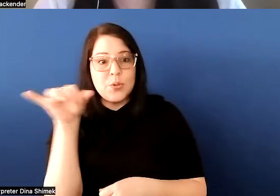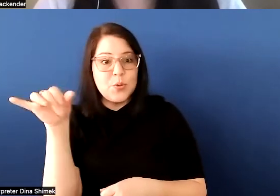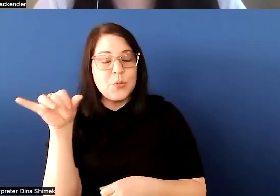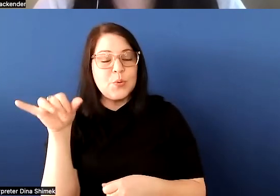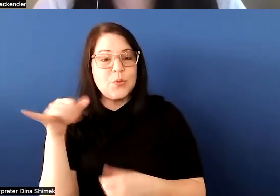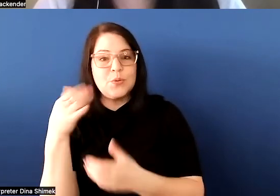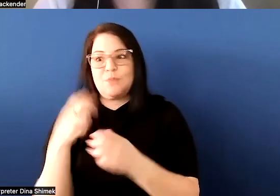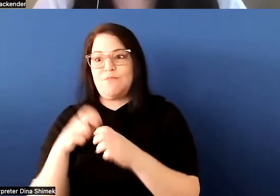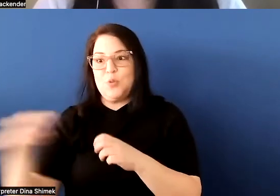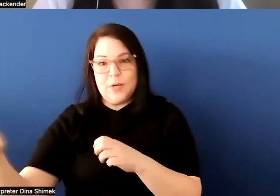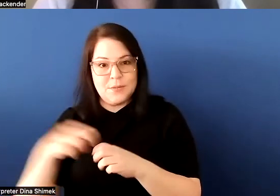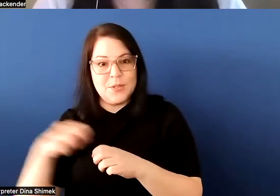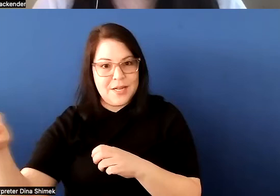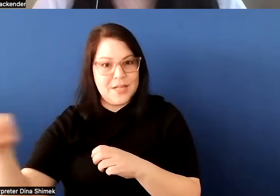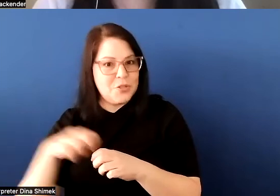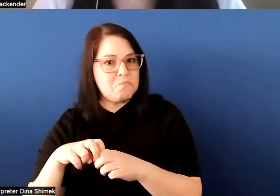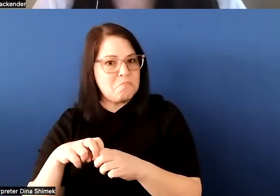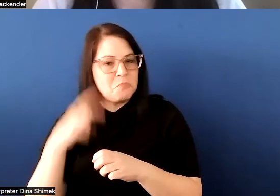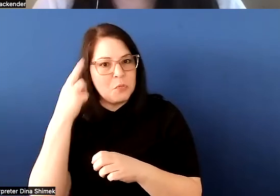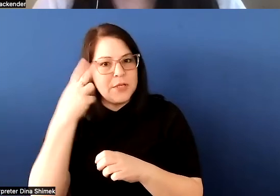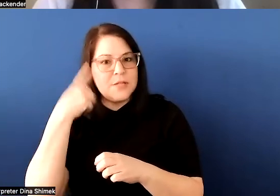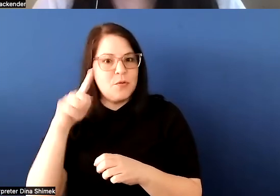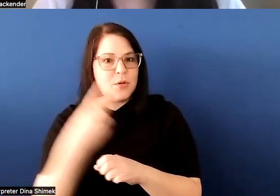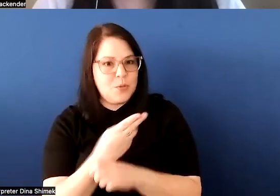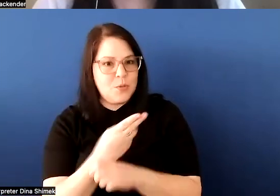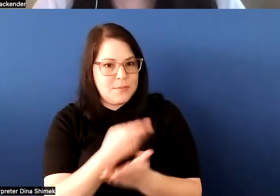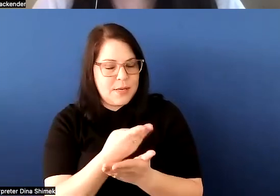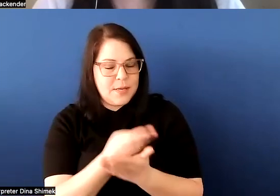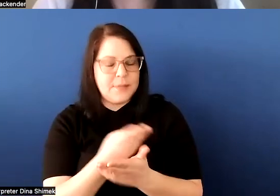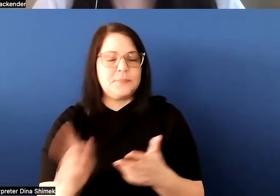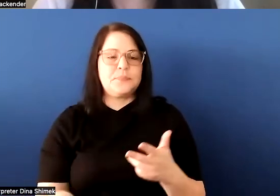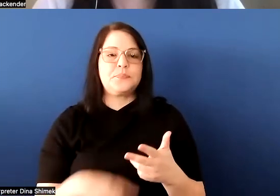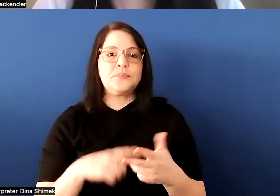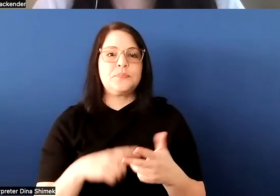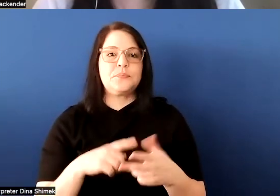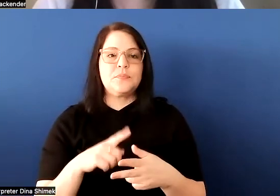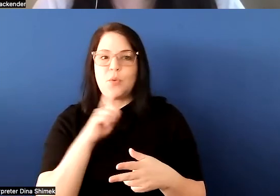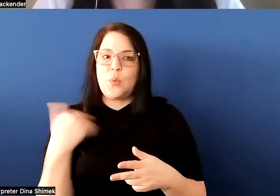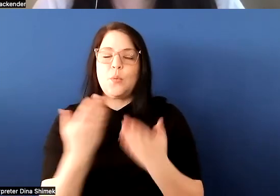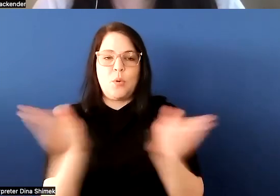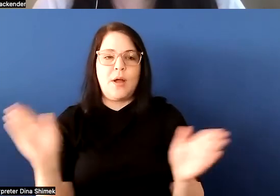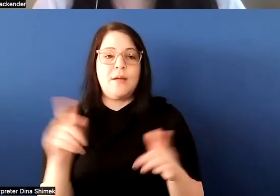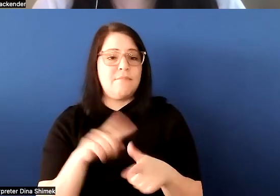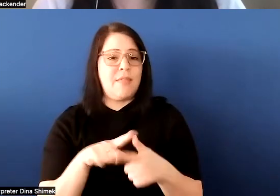or other transportation ride sharing services. So transportation is pretty broad. And then